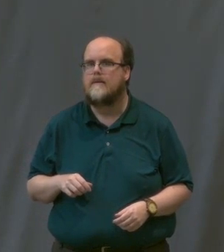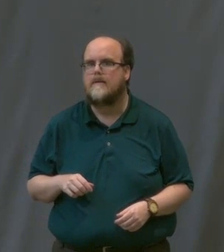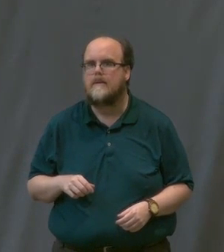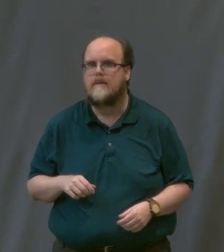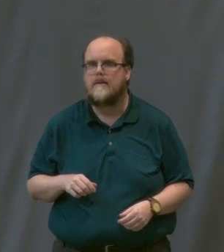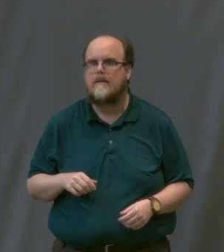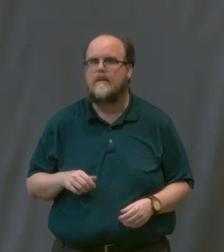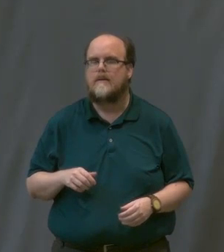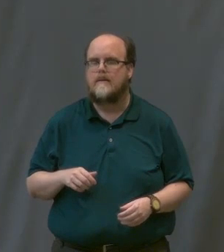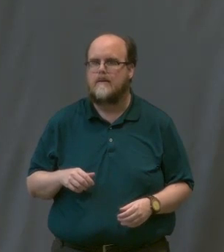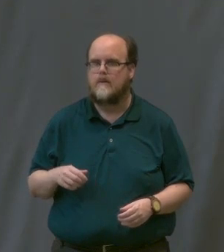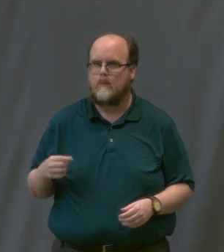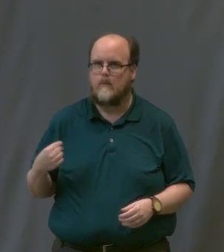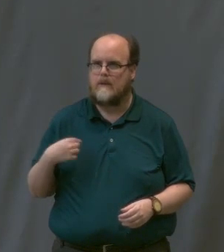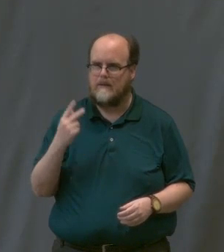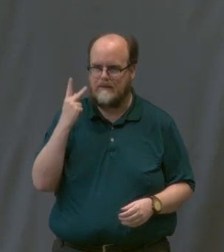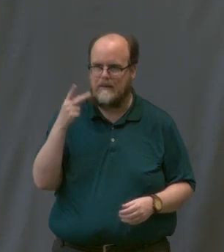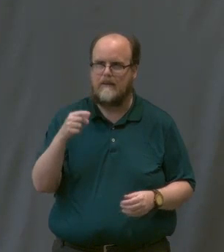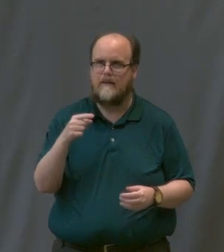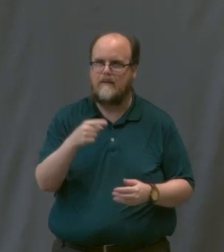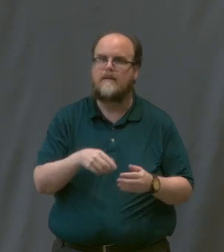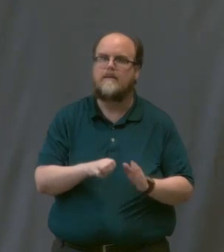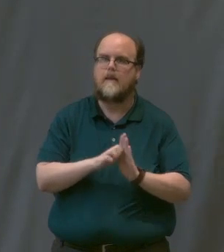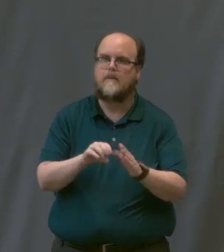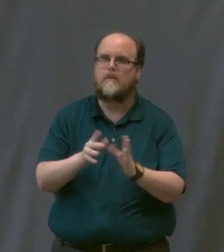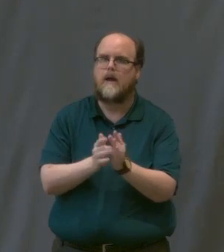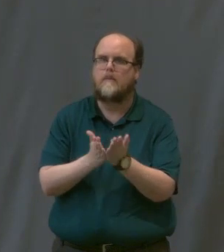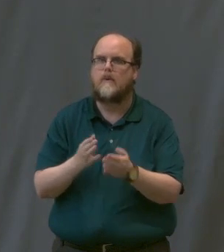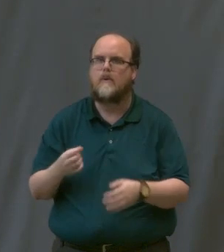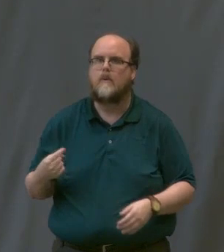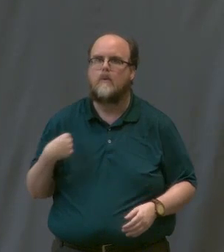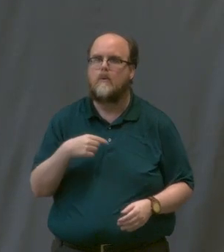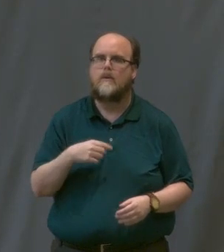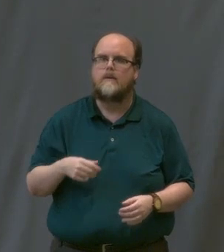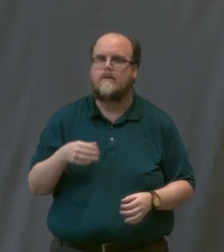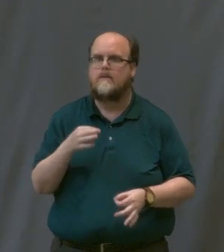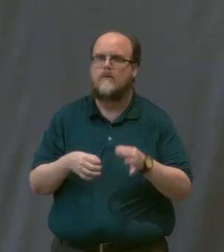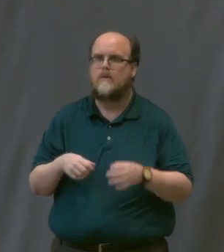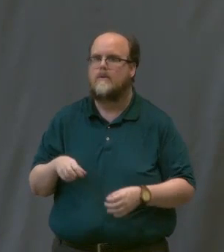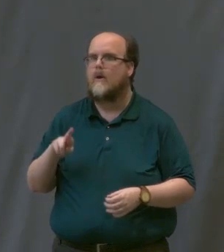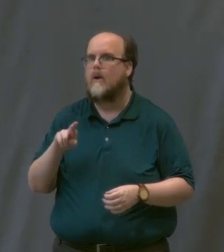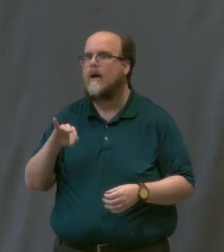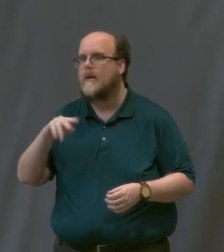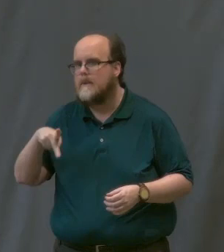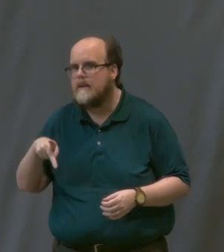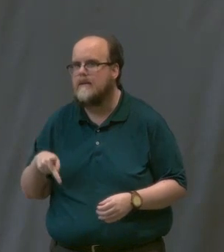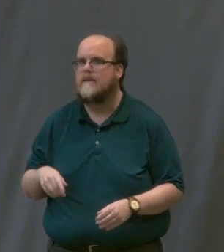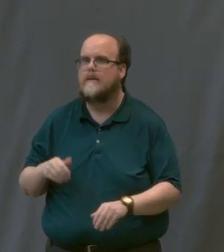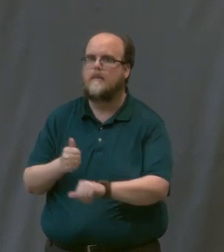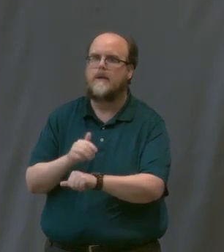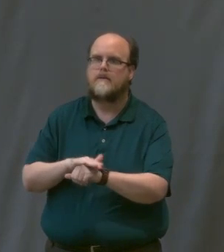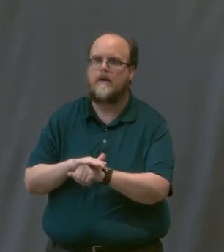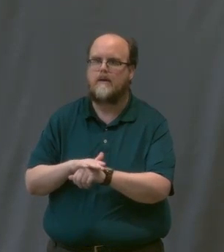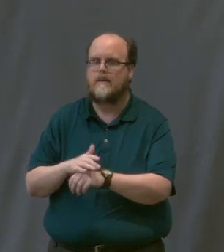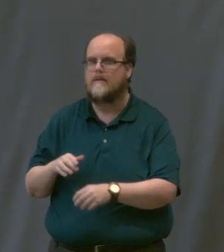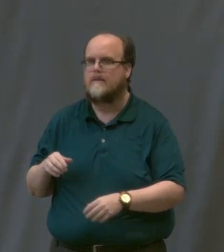Even though we see those examples in the Bible, in reality, we judge a rest in peace on a